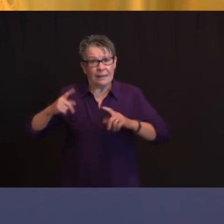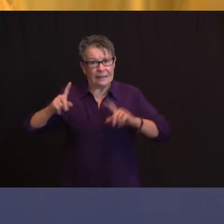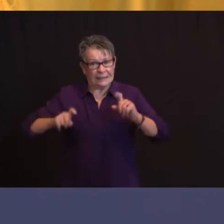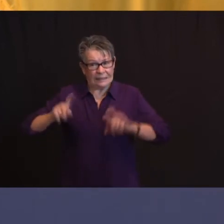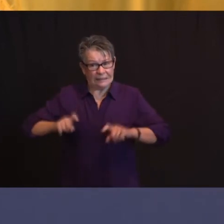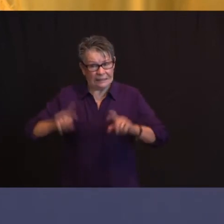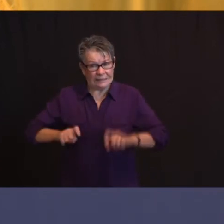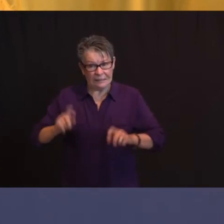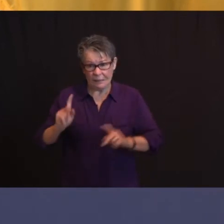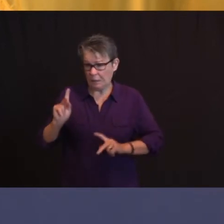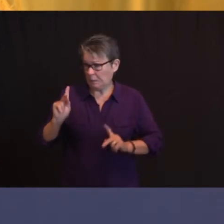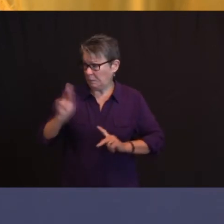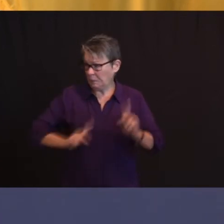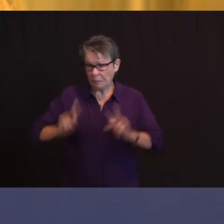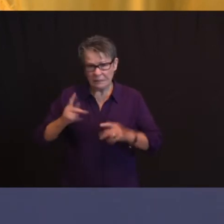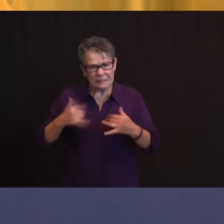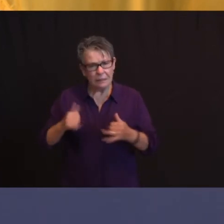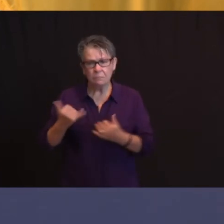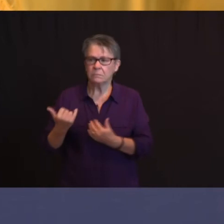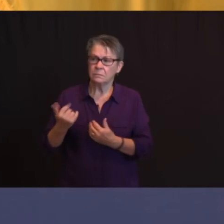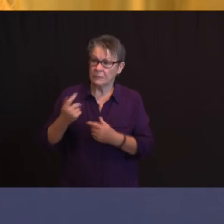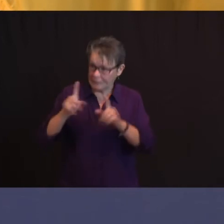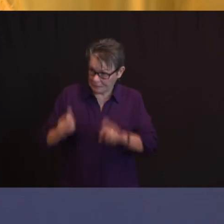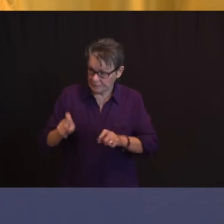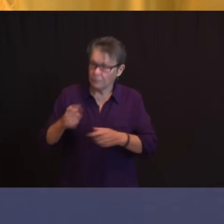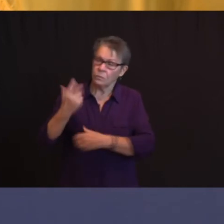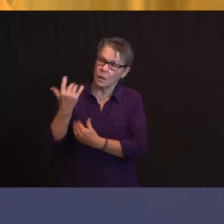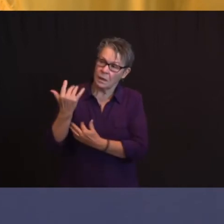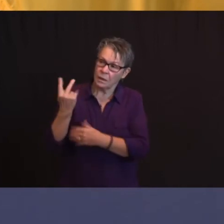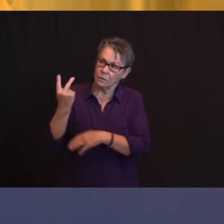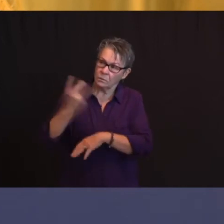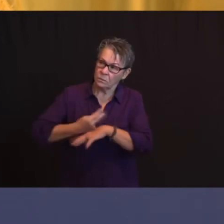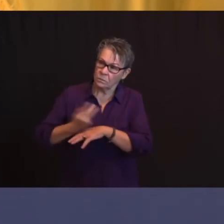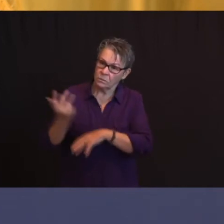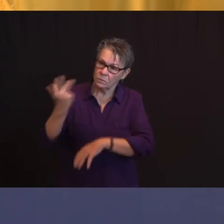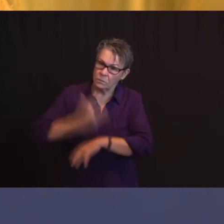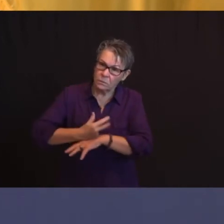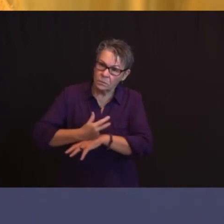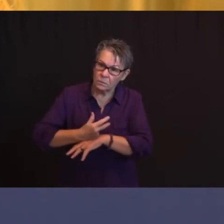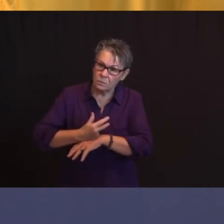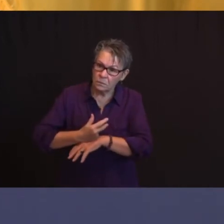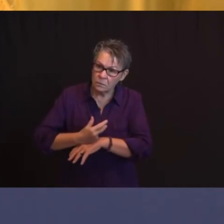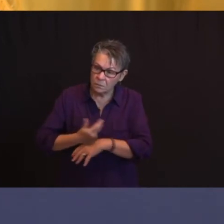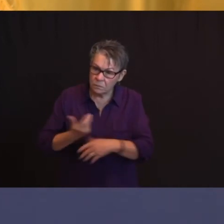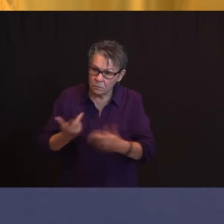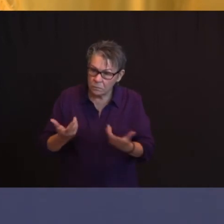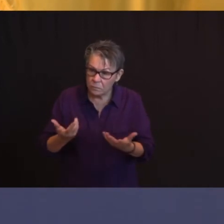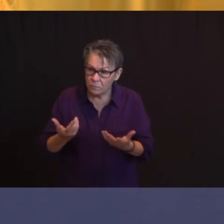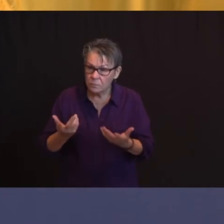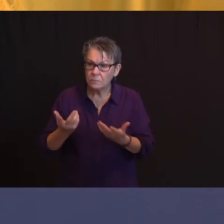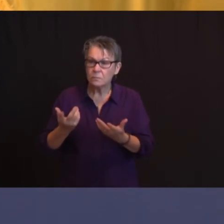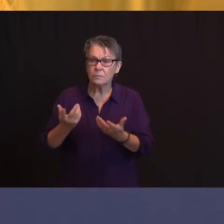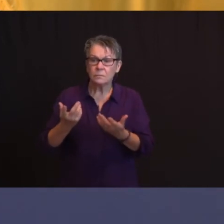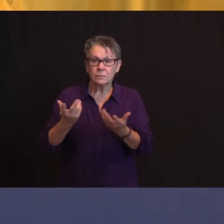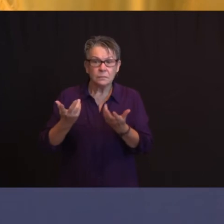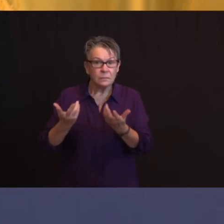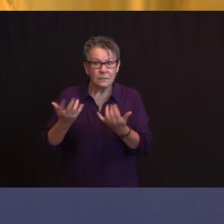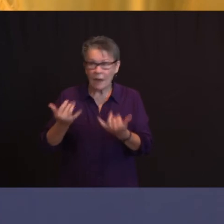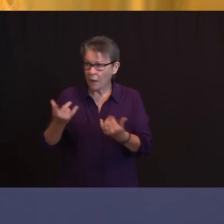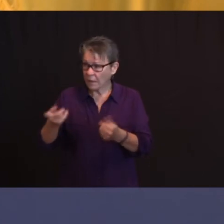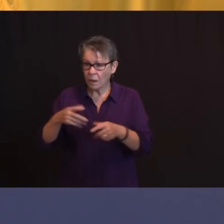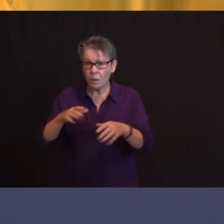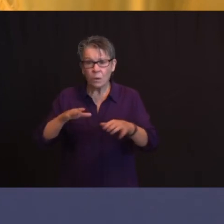hours for walk-in testing. Are you concerned that there's stress on the testing system? On modeling, Commissioner,